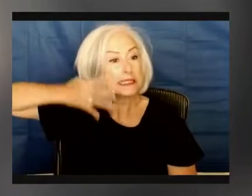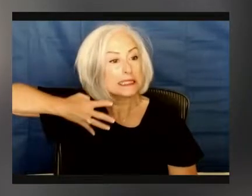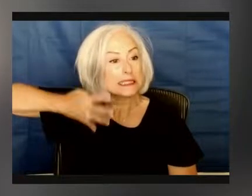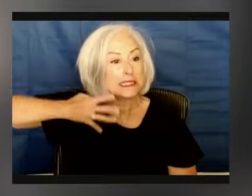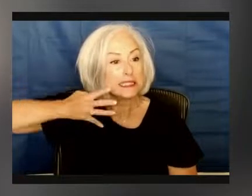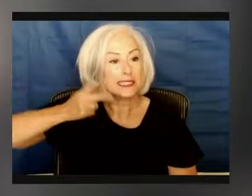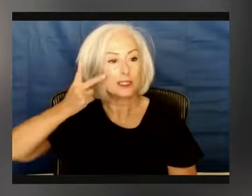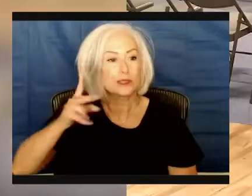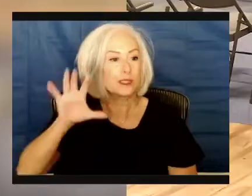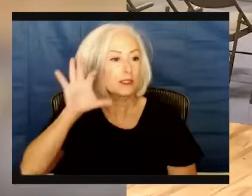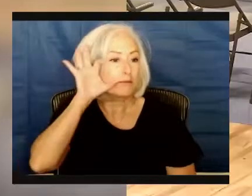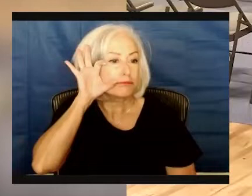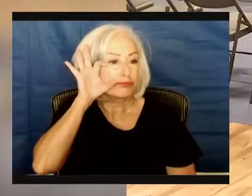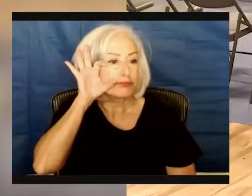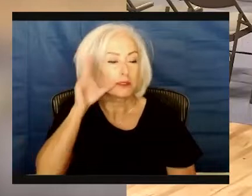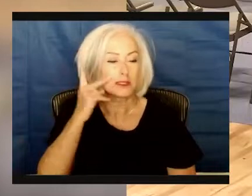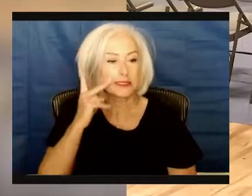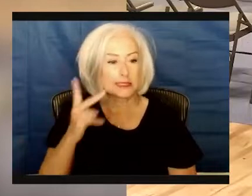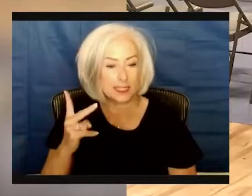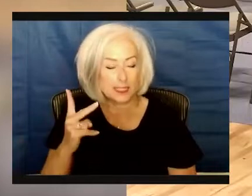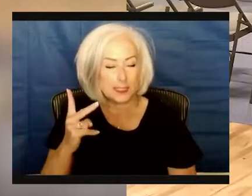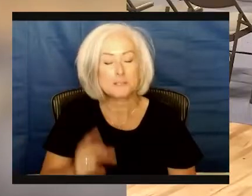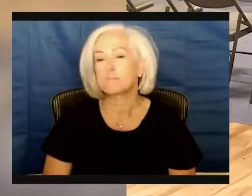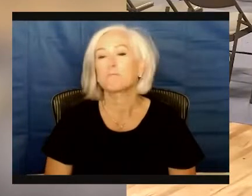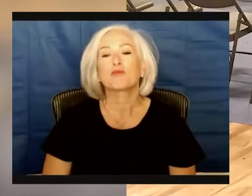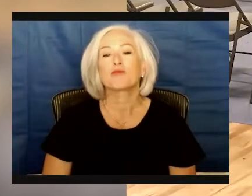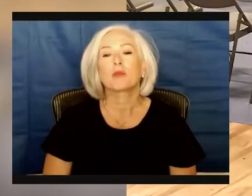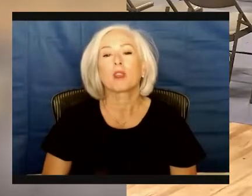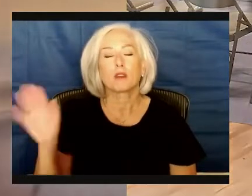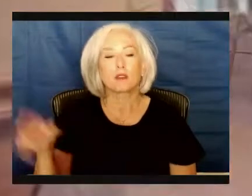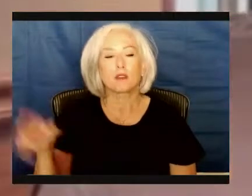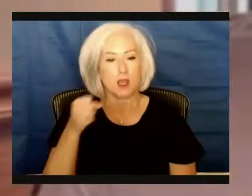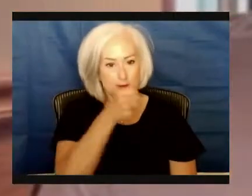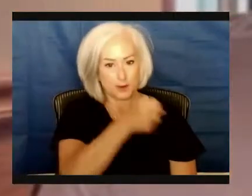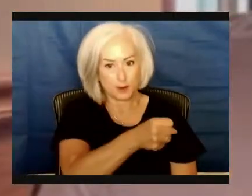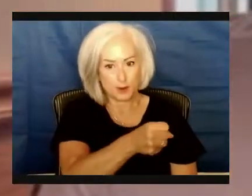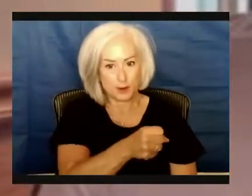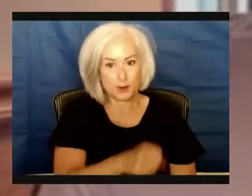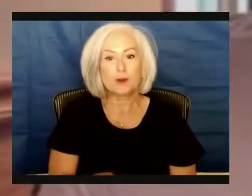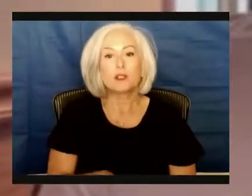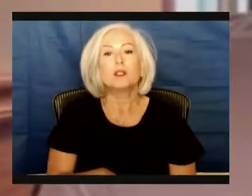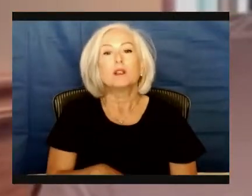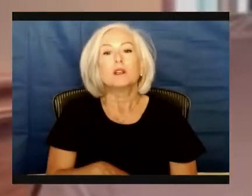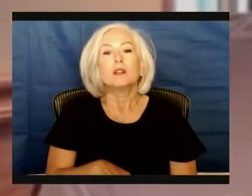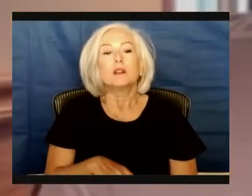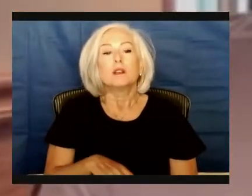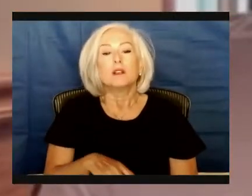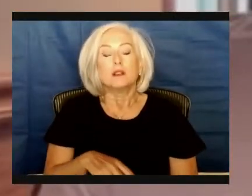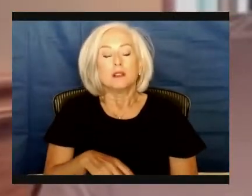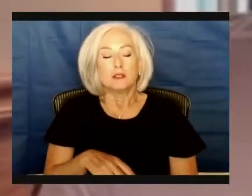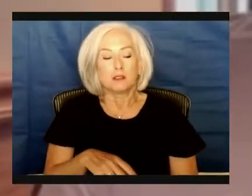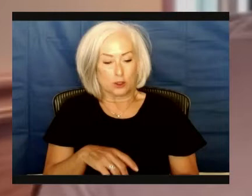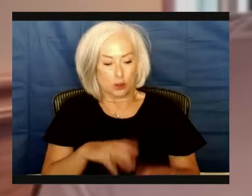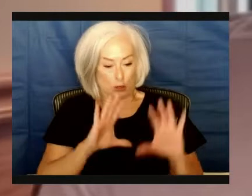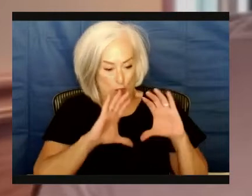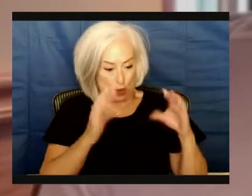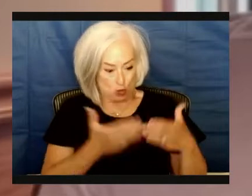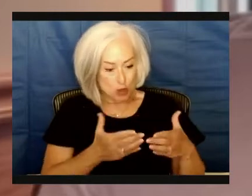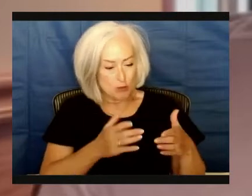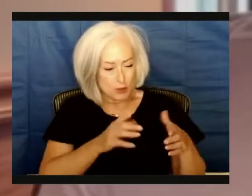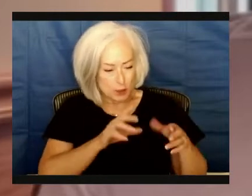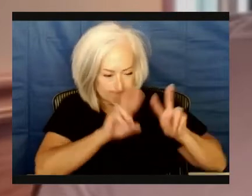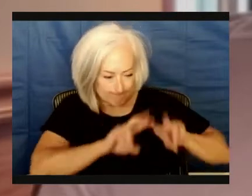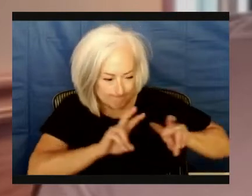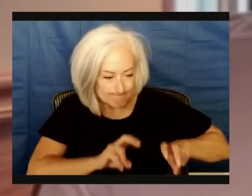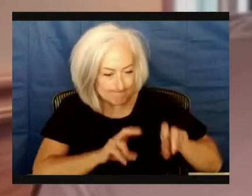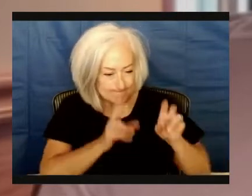I was put into a triage group. So they had 3 different groups. So it was really well organized.